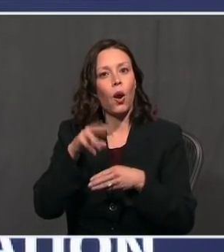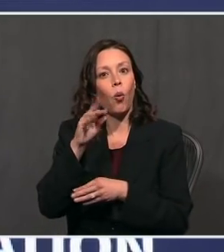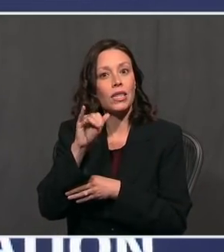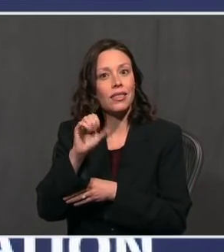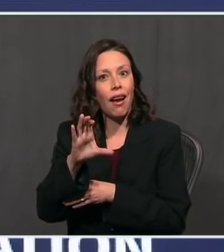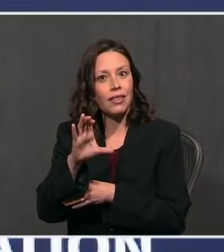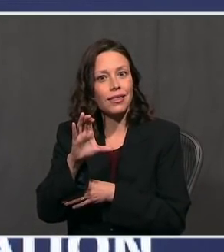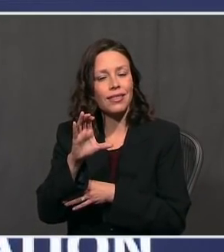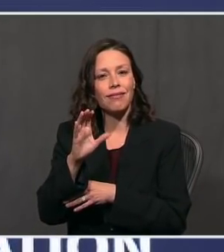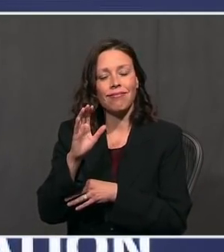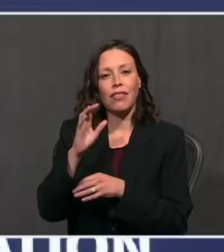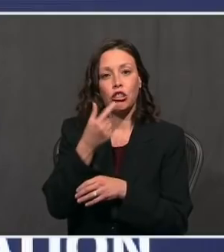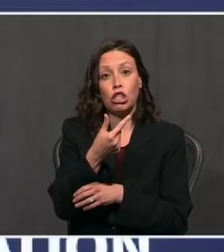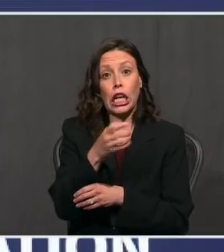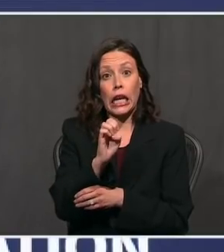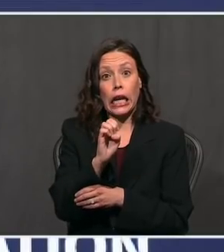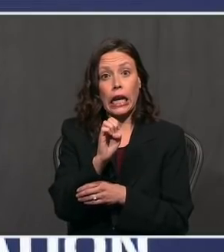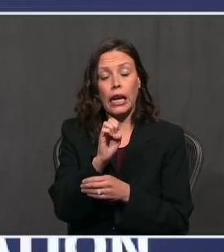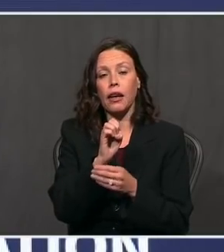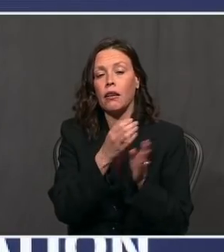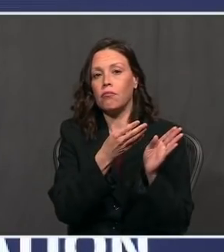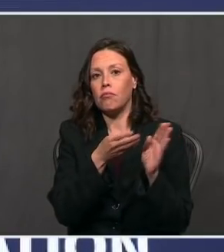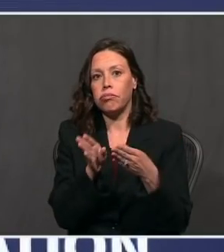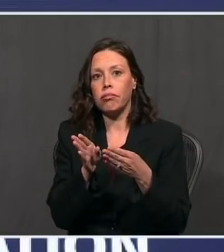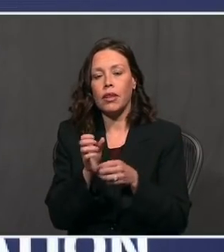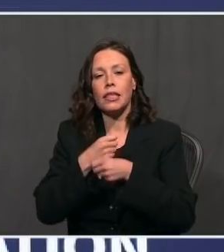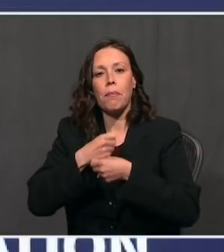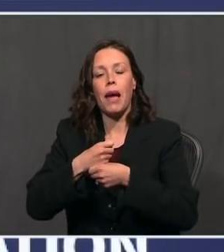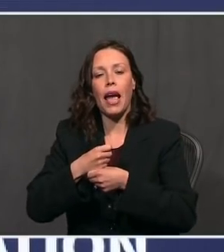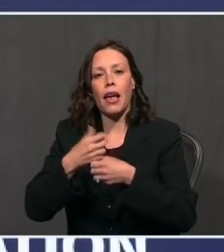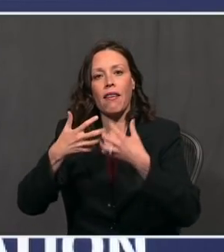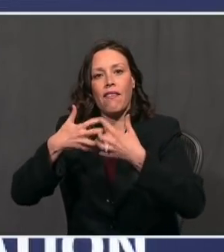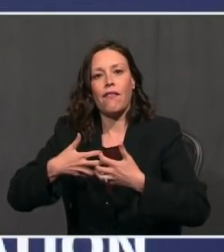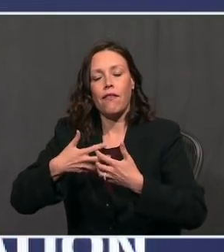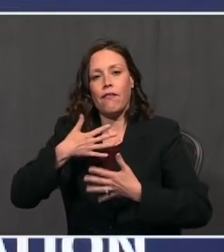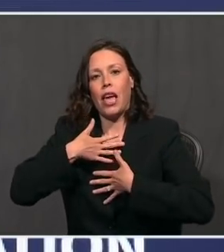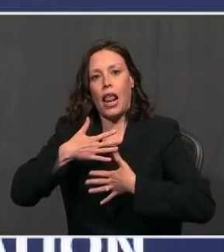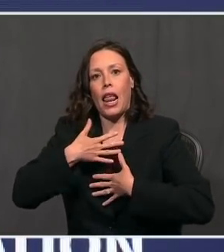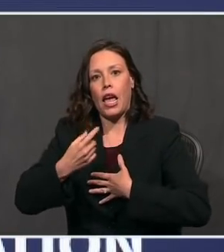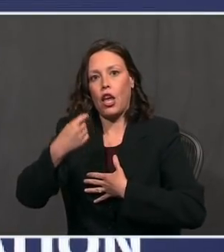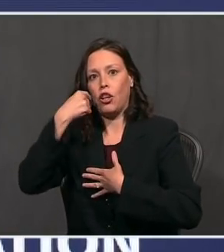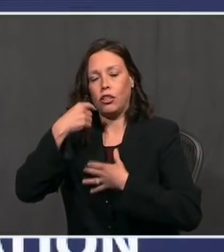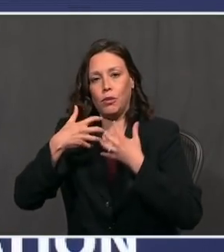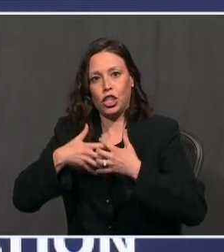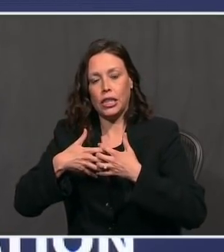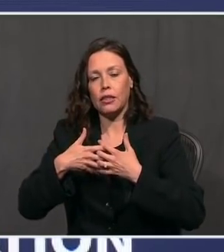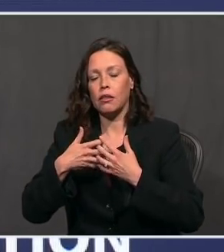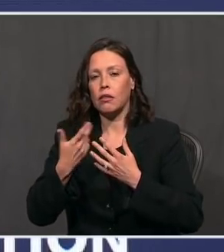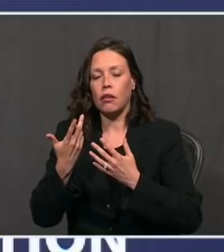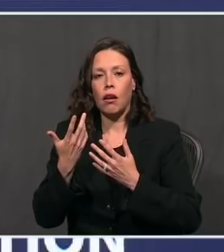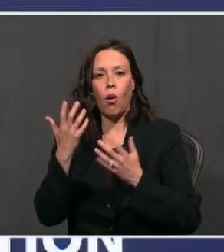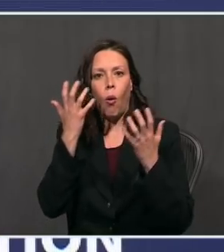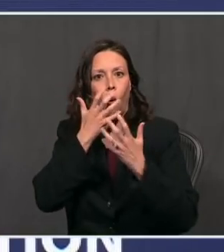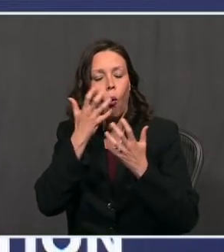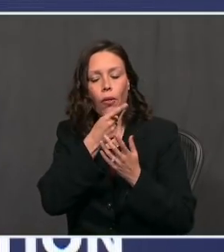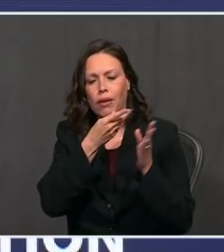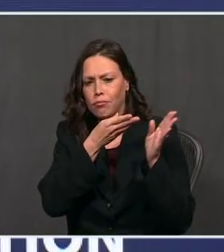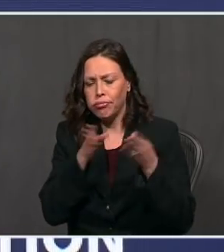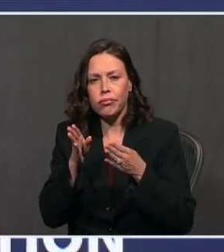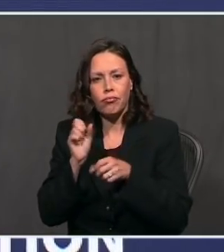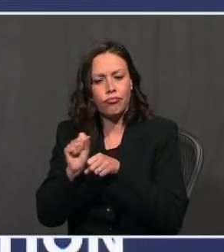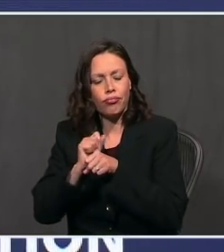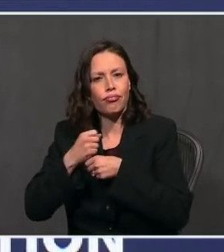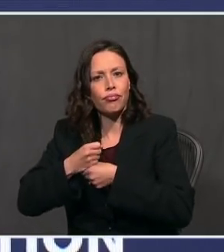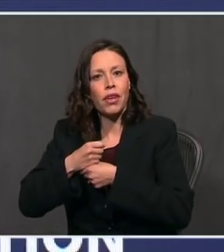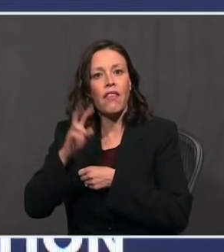GE converted all of its lines to produce ventilators at record pace, unbelievable. And the